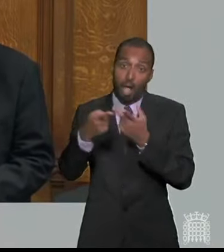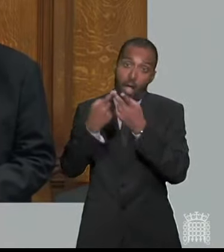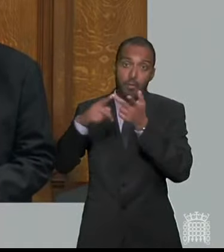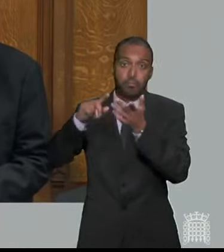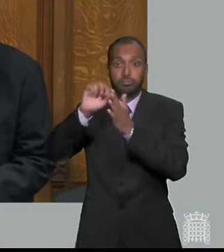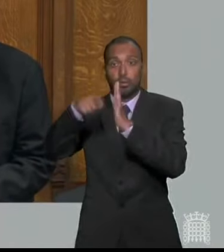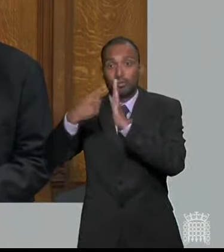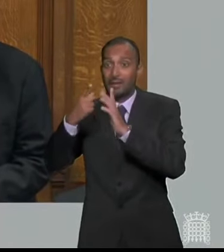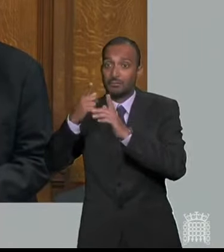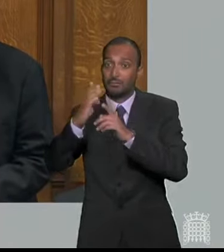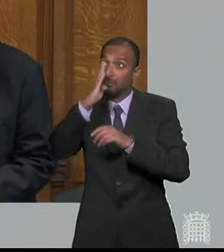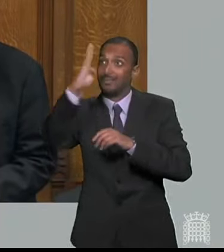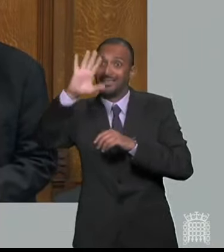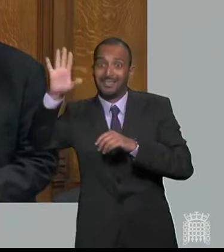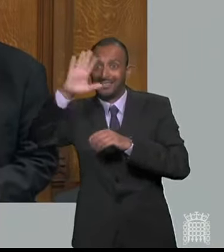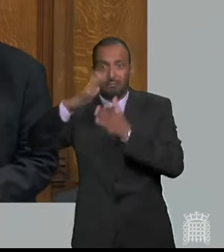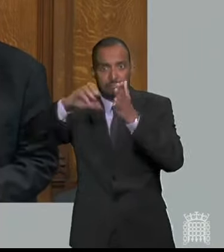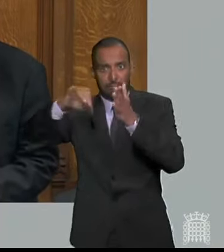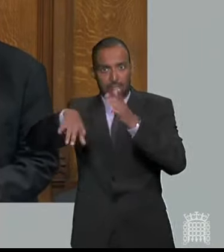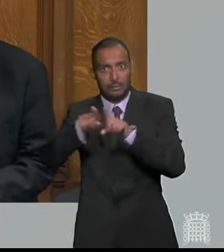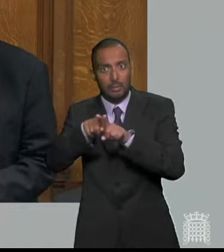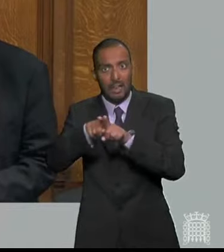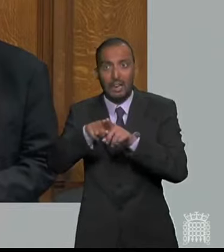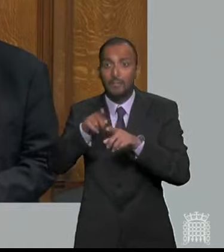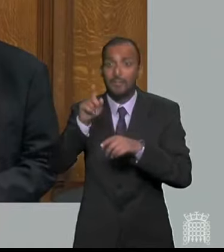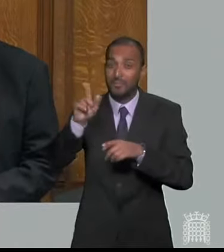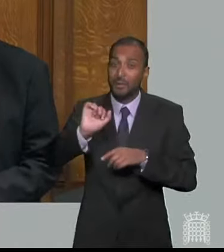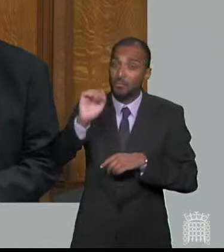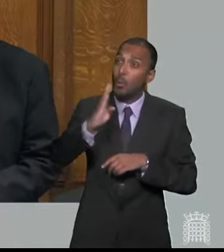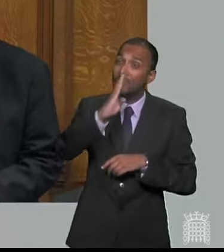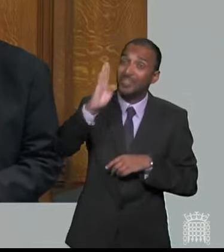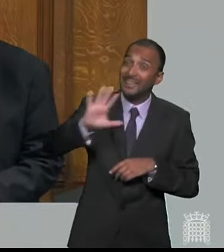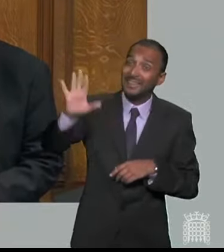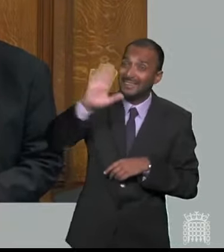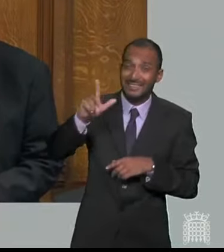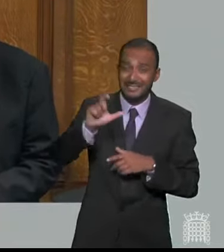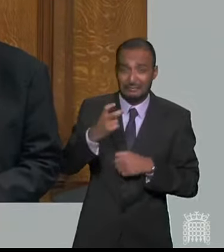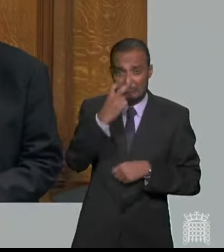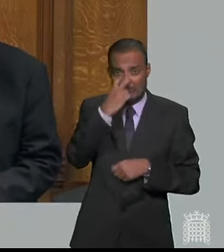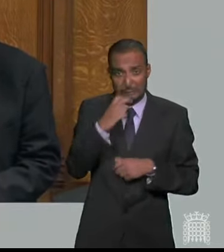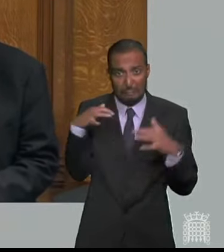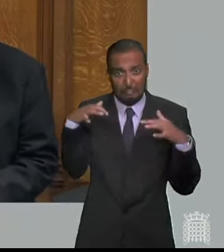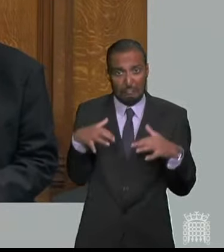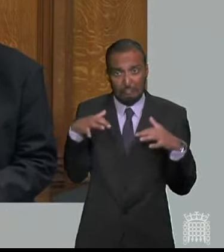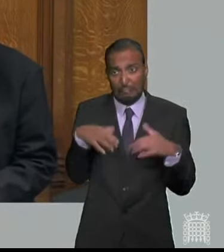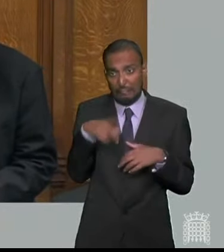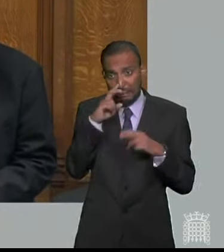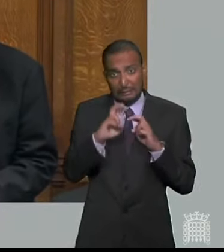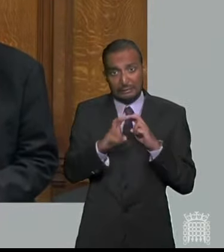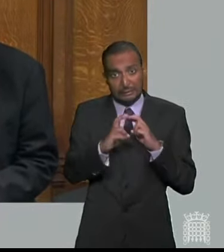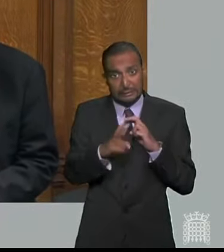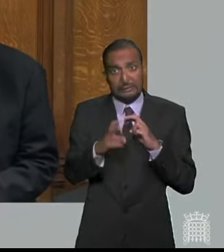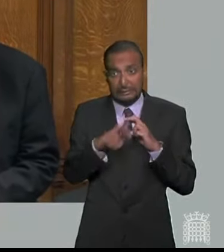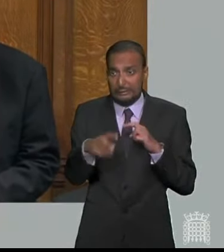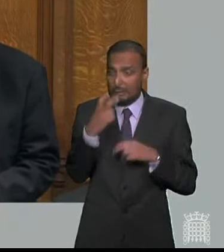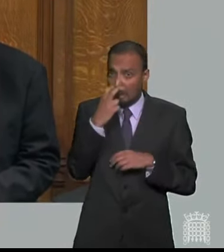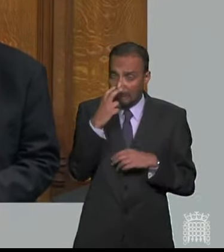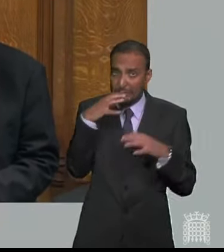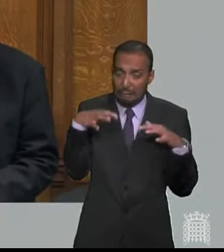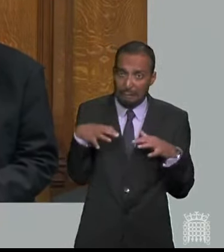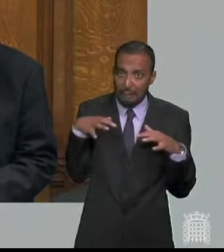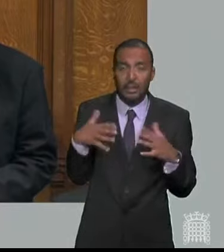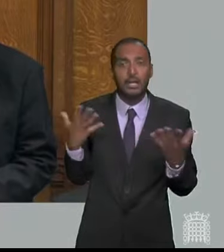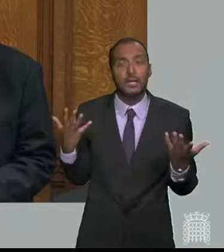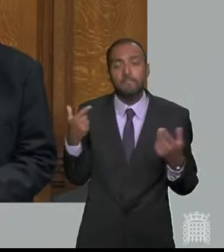our regional rail services still running on outdated infrastructure and rolling stock. With all that in mind, will the Prime Minister commit